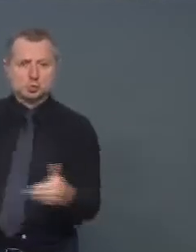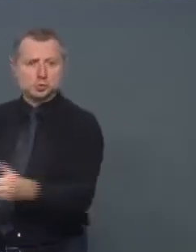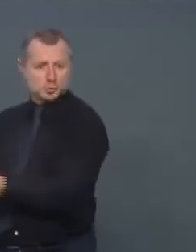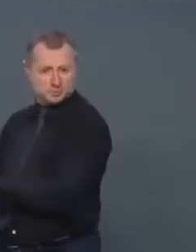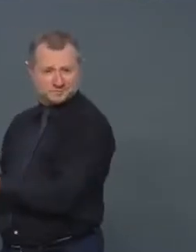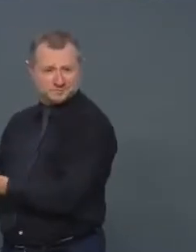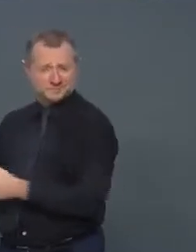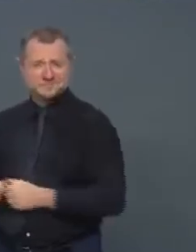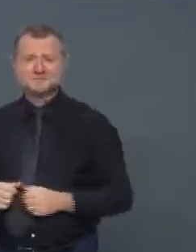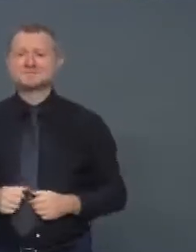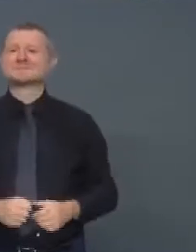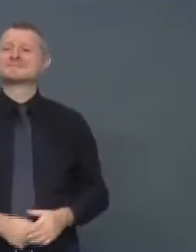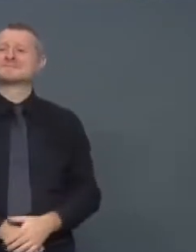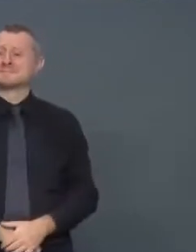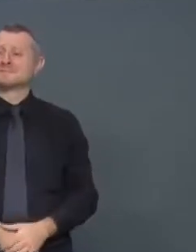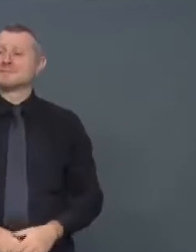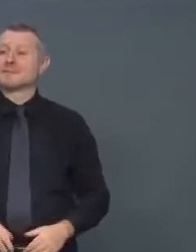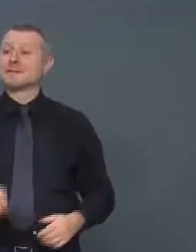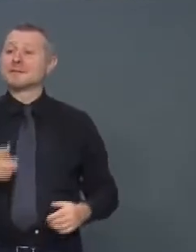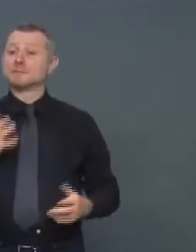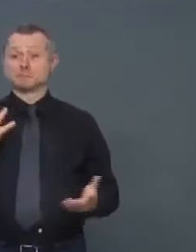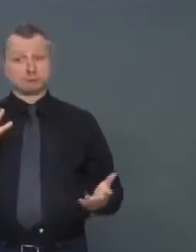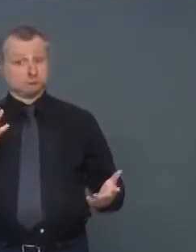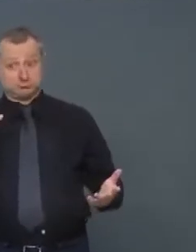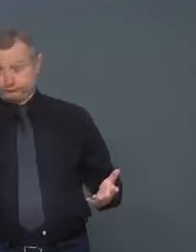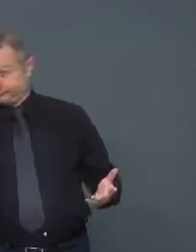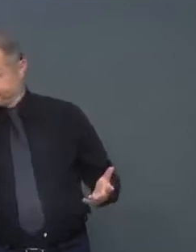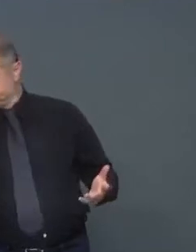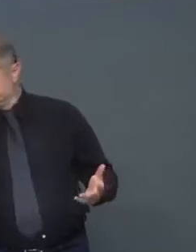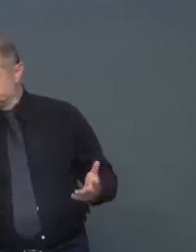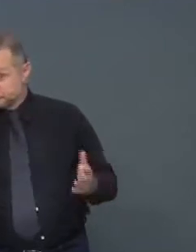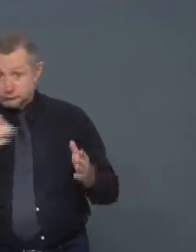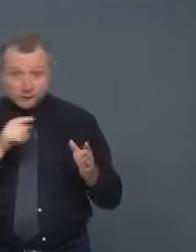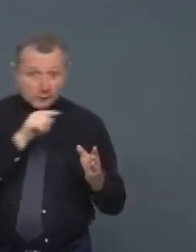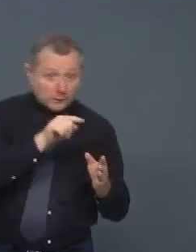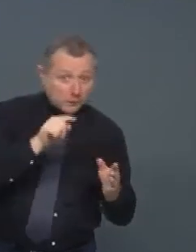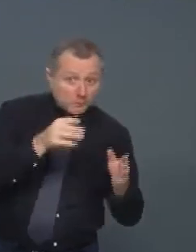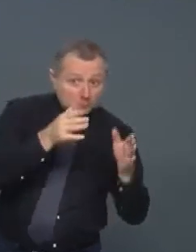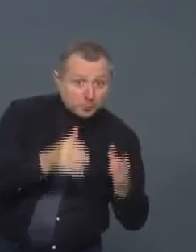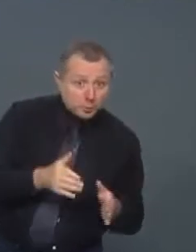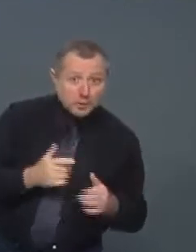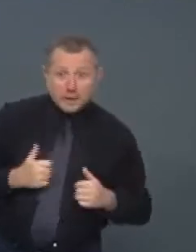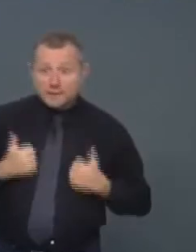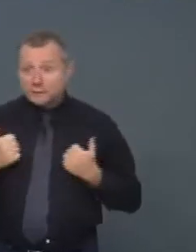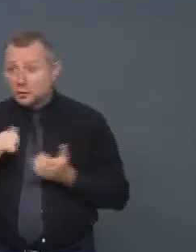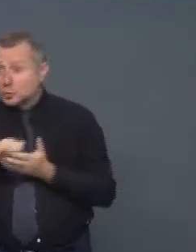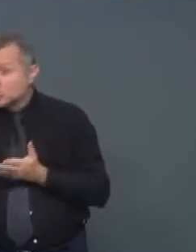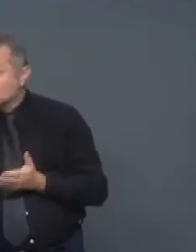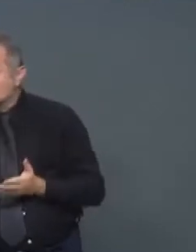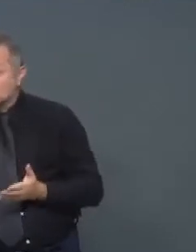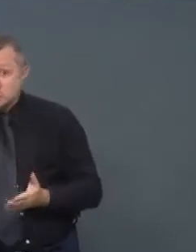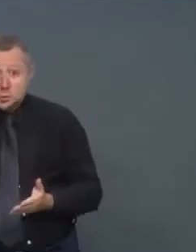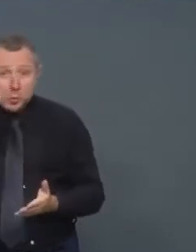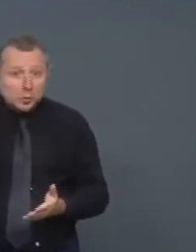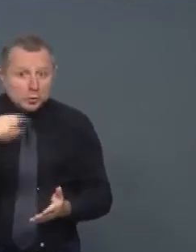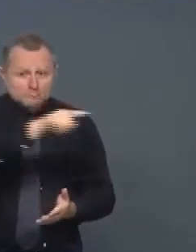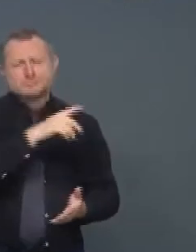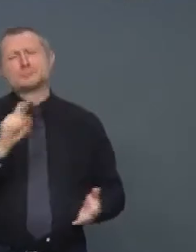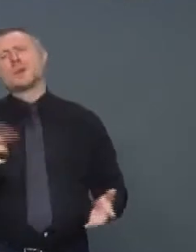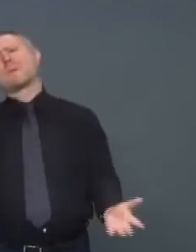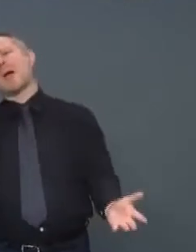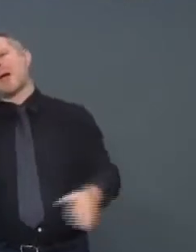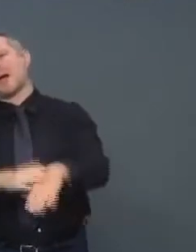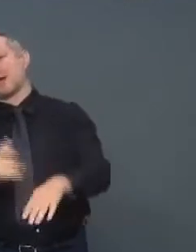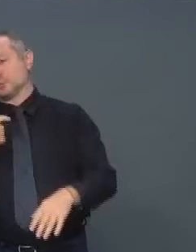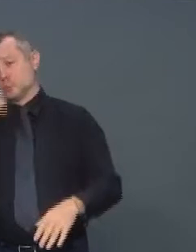there's a person left in the state who doesn't know who the people at this table are, from my far right, Mr. Gareth Rhodes, my